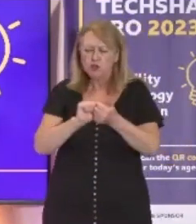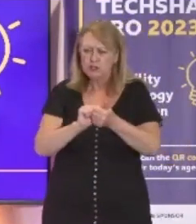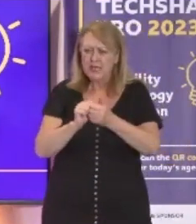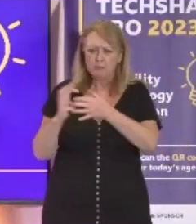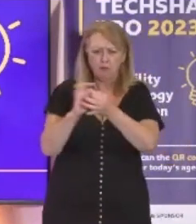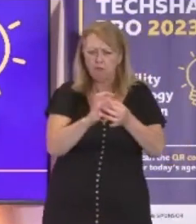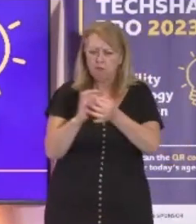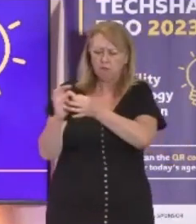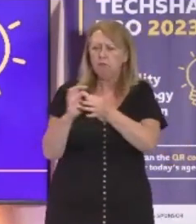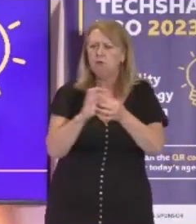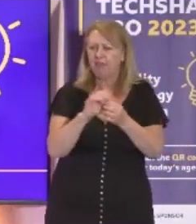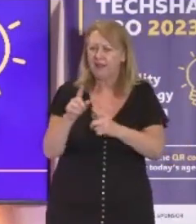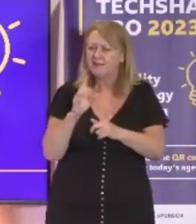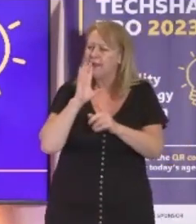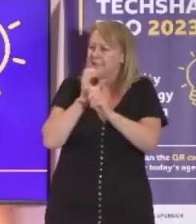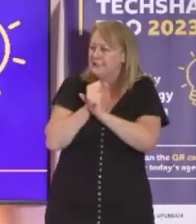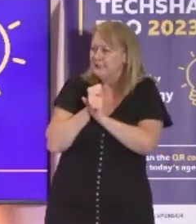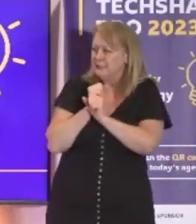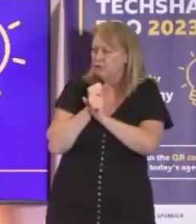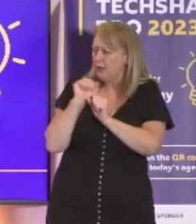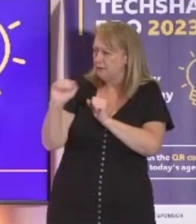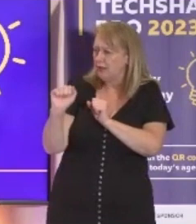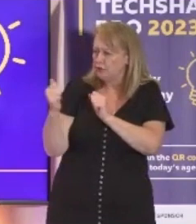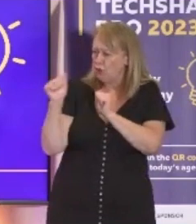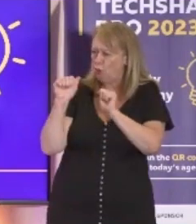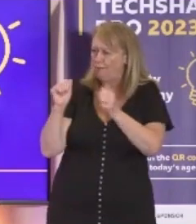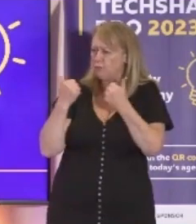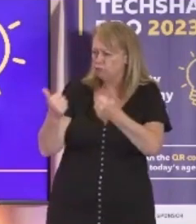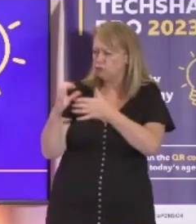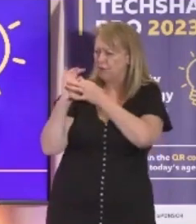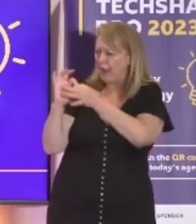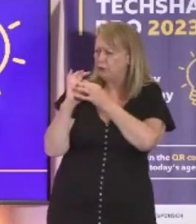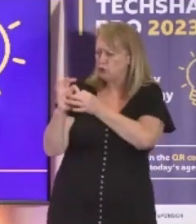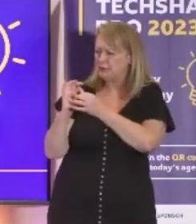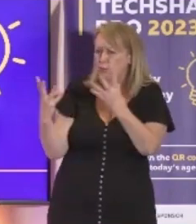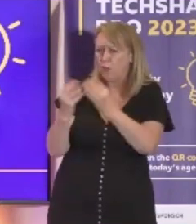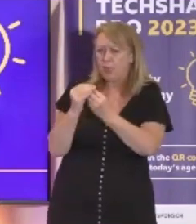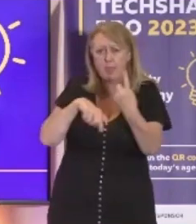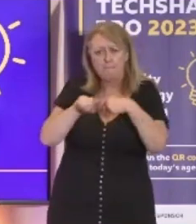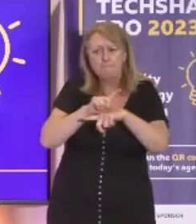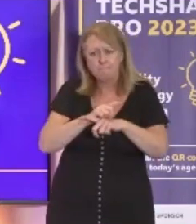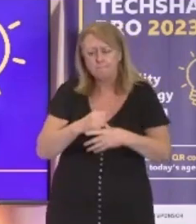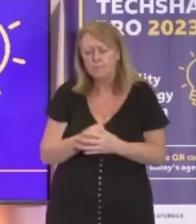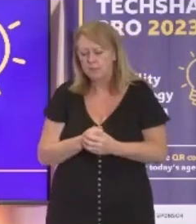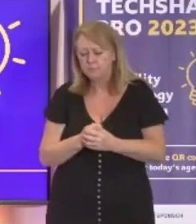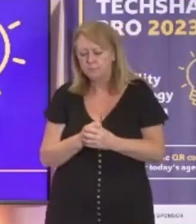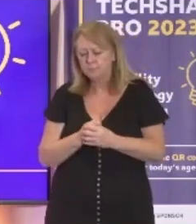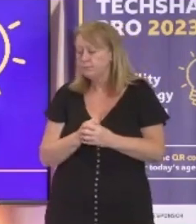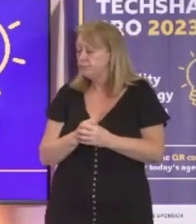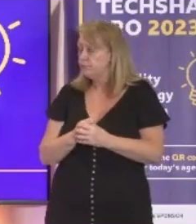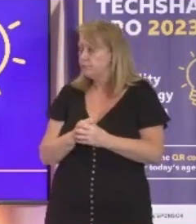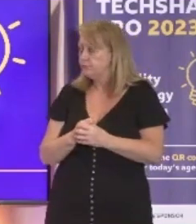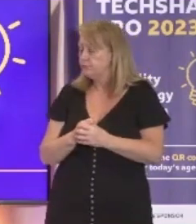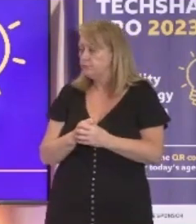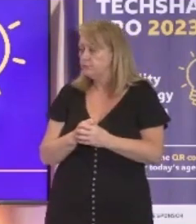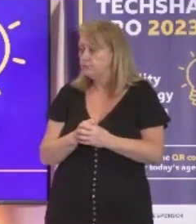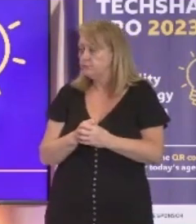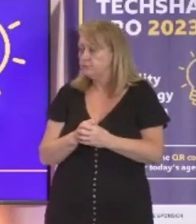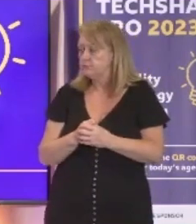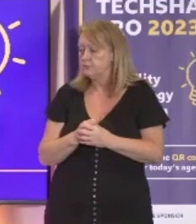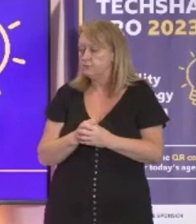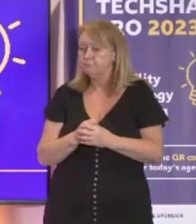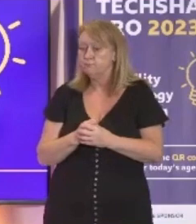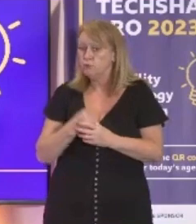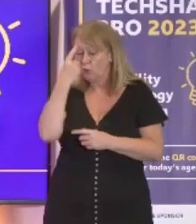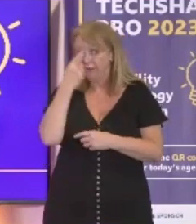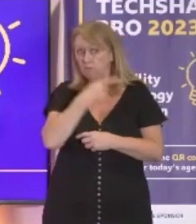is obviously part of its secret sauce in the sense of the relationships that you've built up. So just on a final one on that one, do you think that